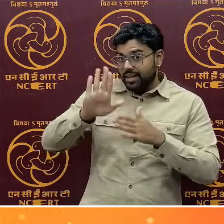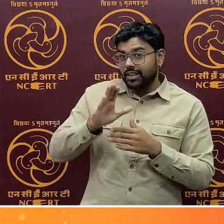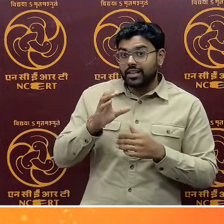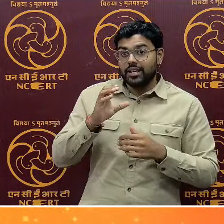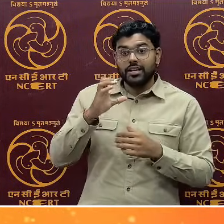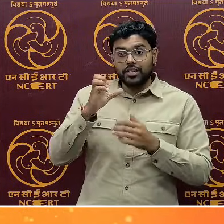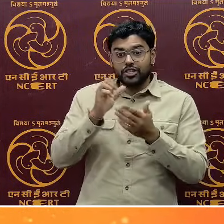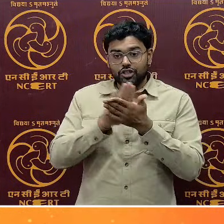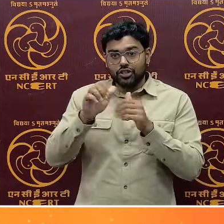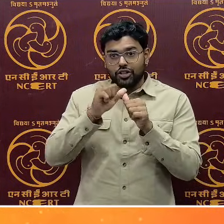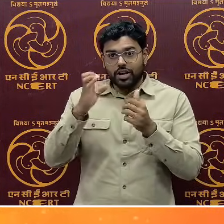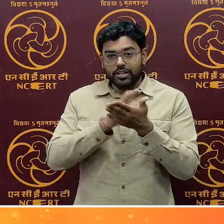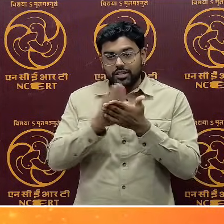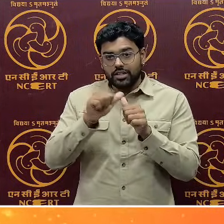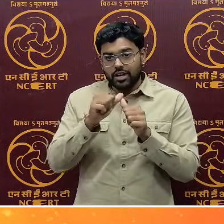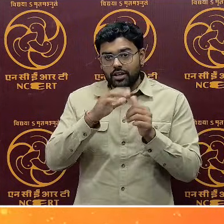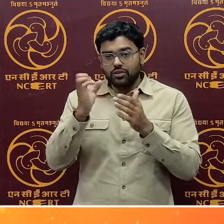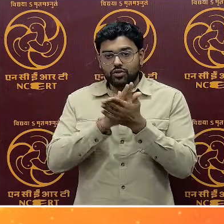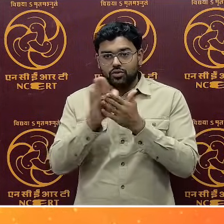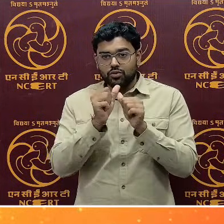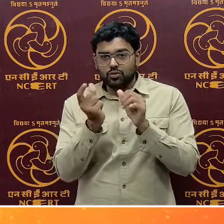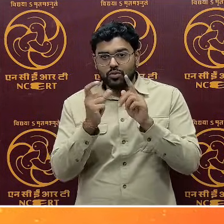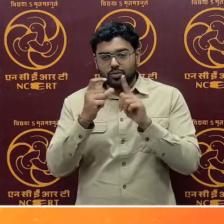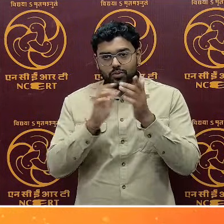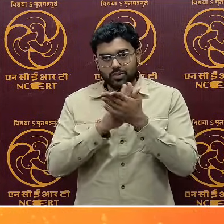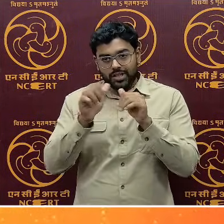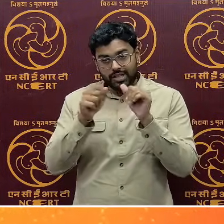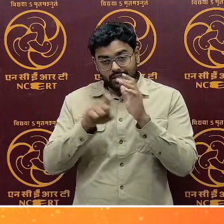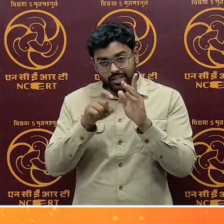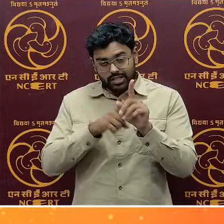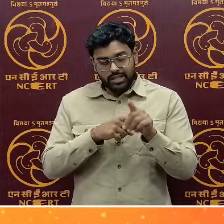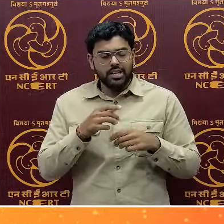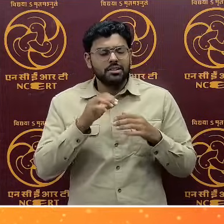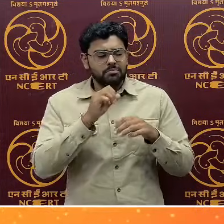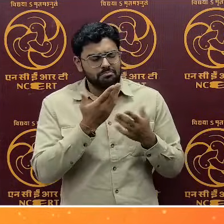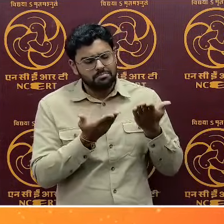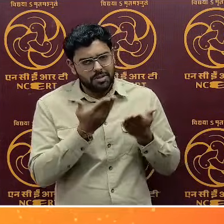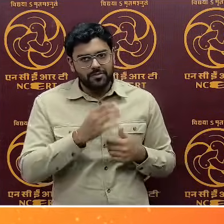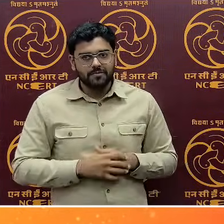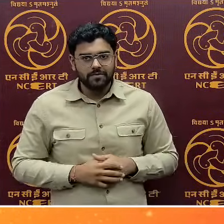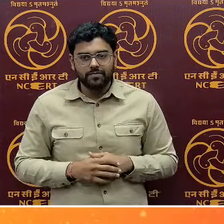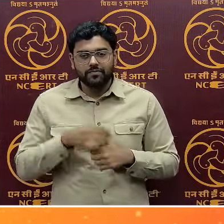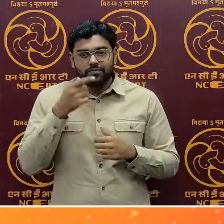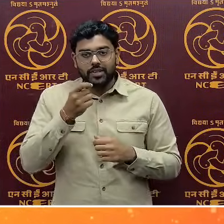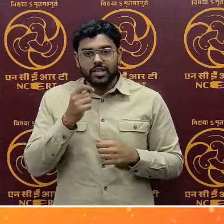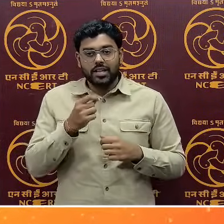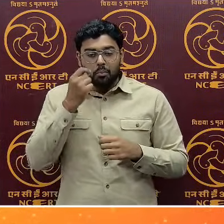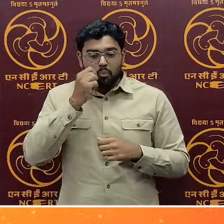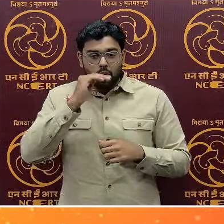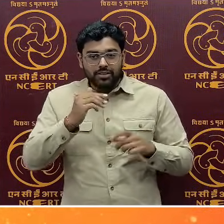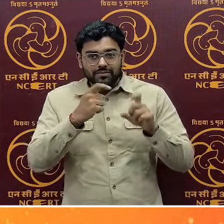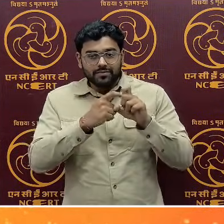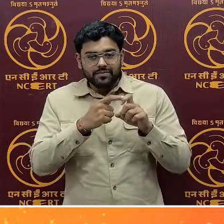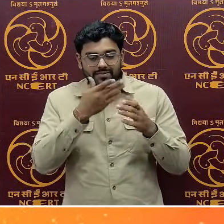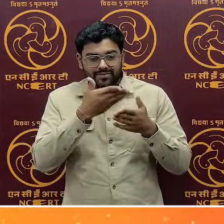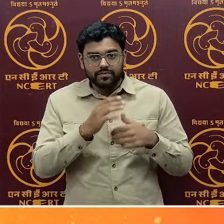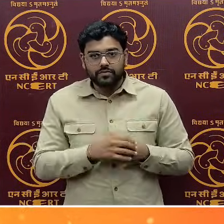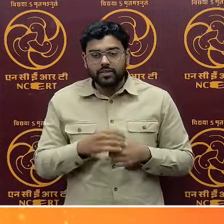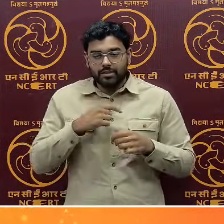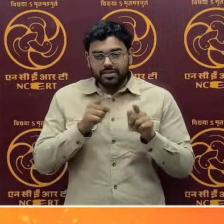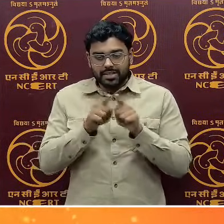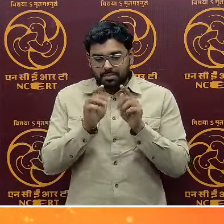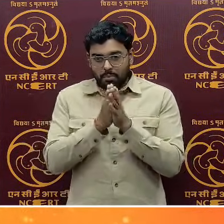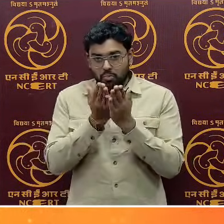you can say. And for encyclopedia, we have, you can see there's a kids encyclopedia. I also bought this